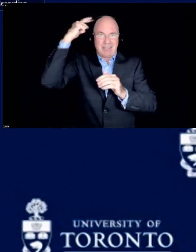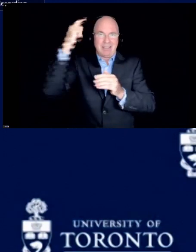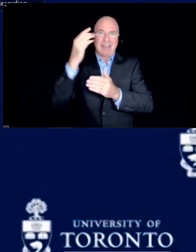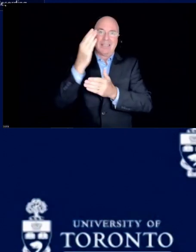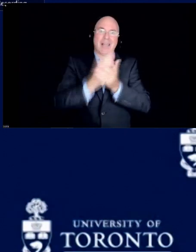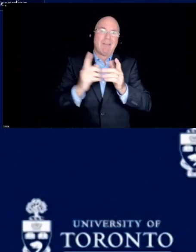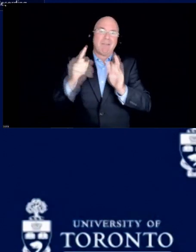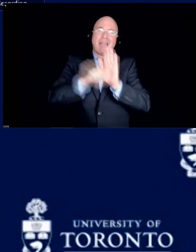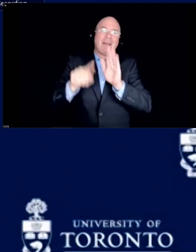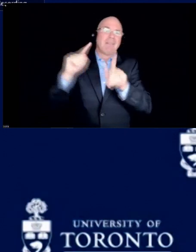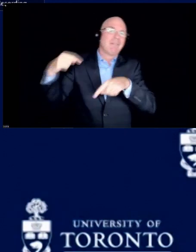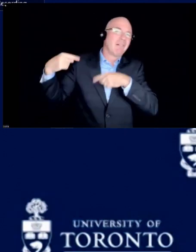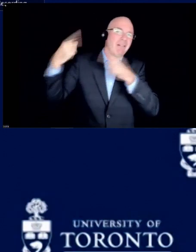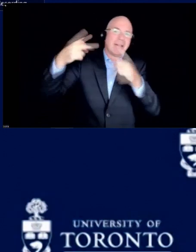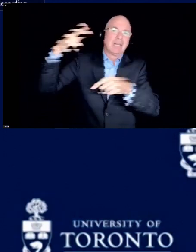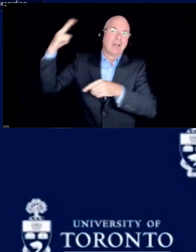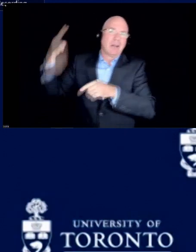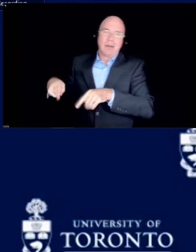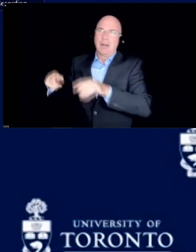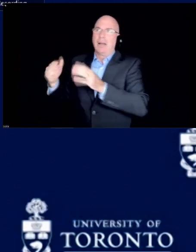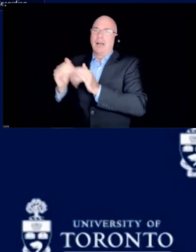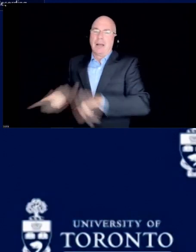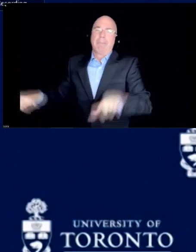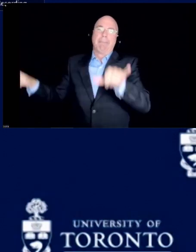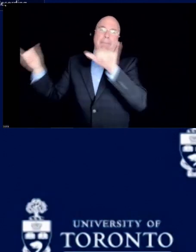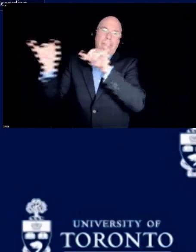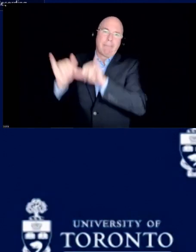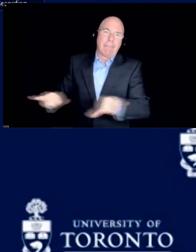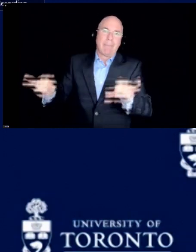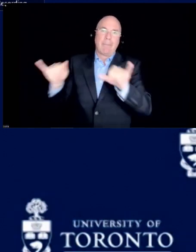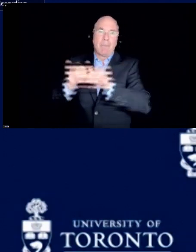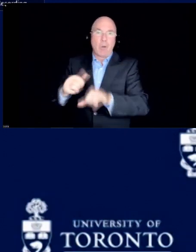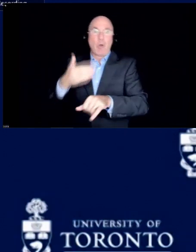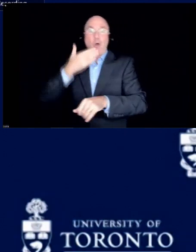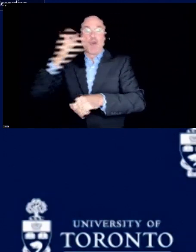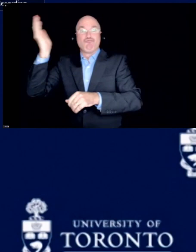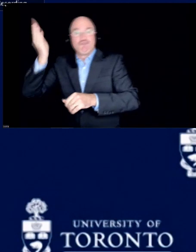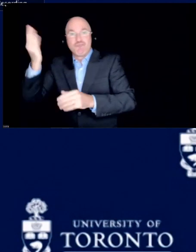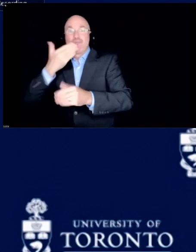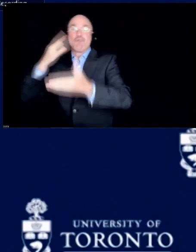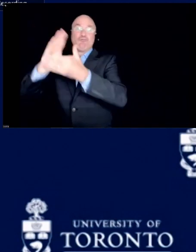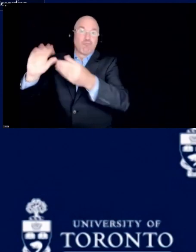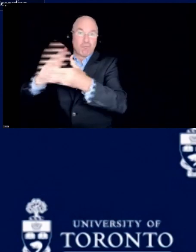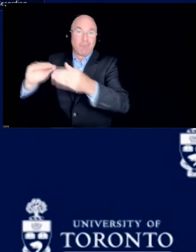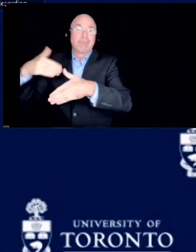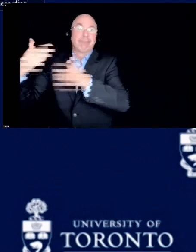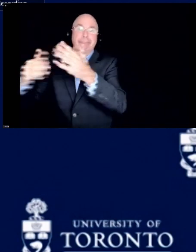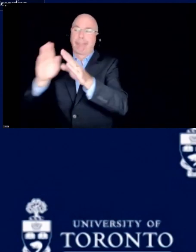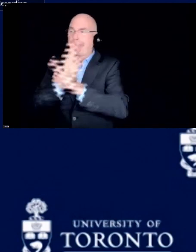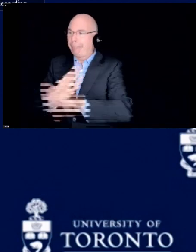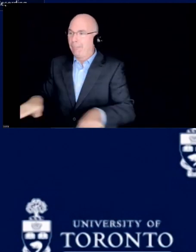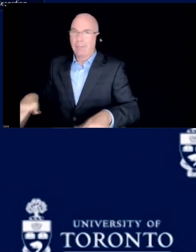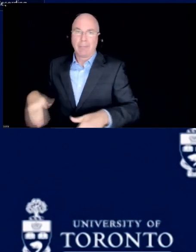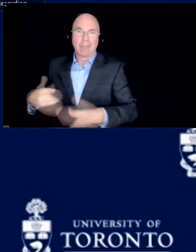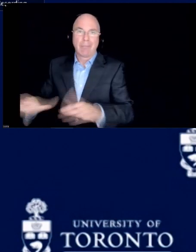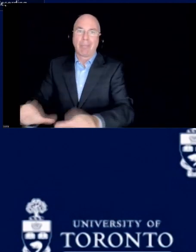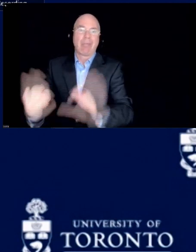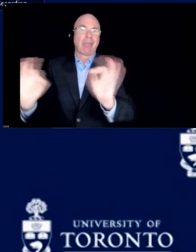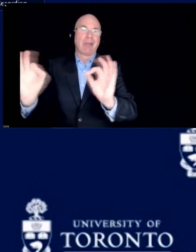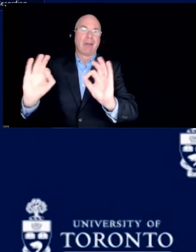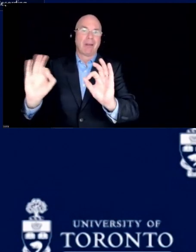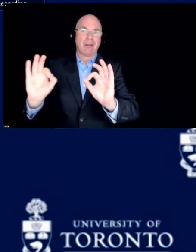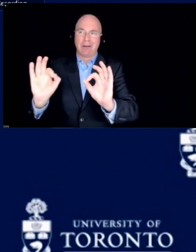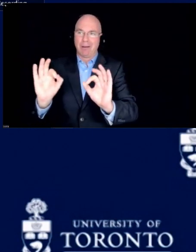from historical antecedents where talk has not translated into sustained and rooted action, where